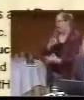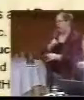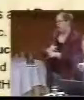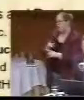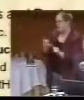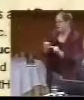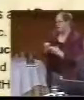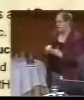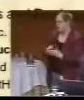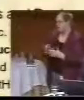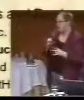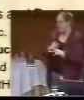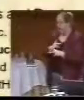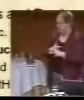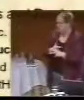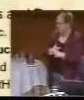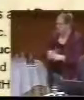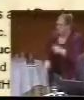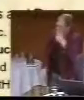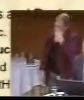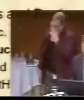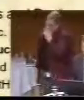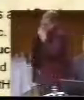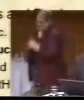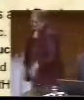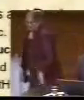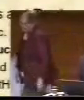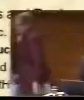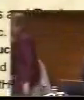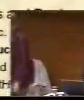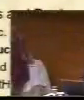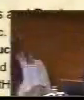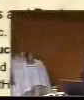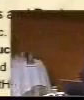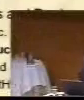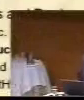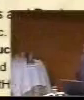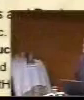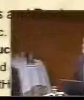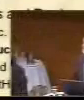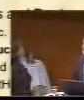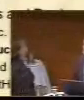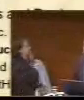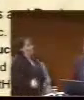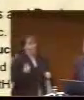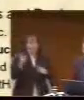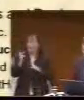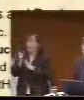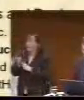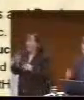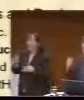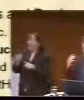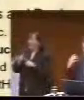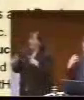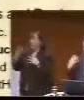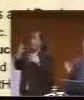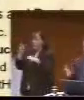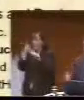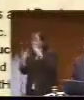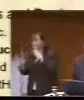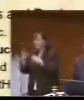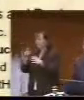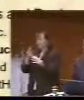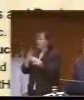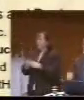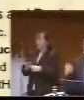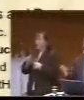right. 2 minutes and I'll be finished. What's promising about moving in these directions?